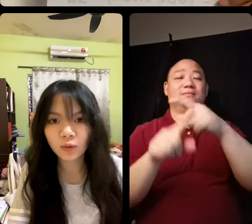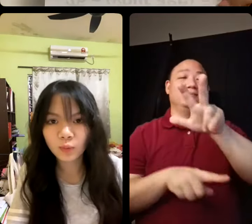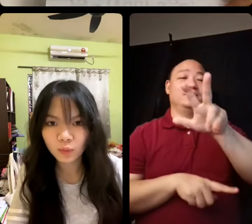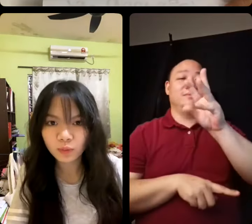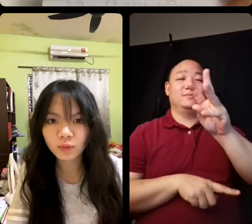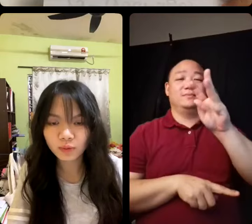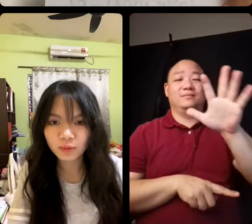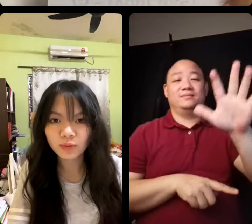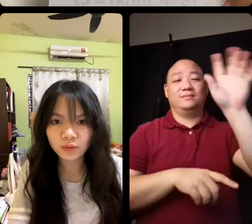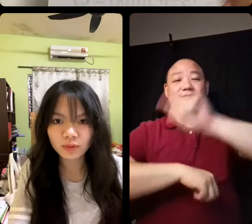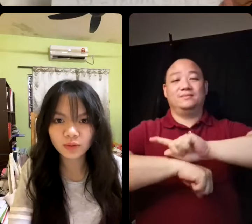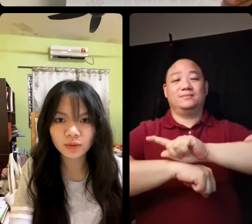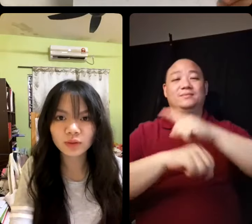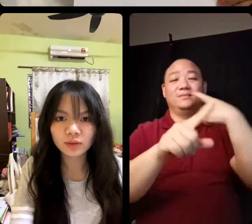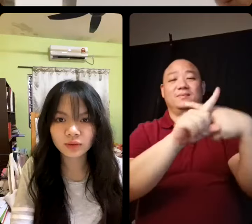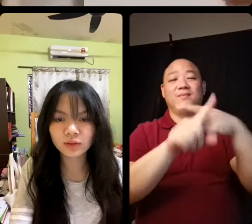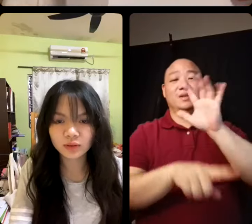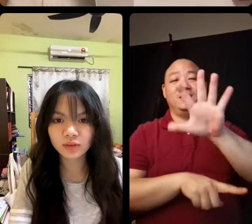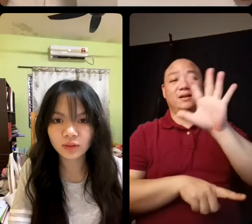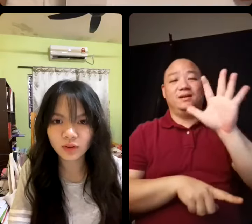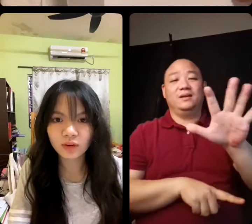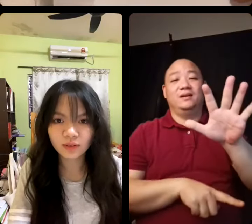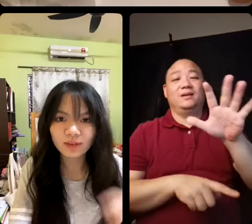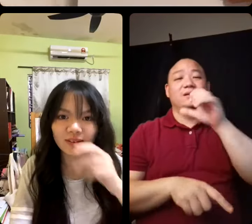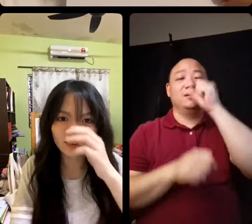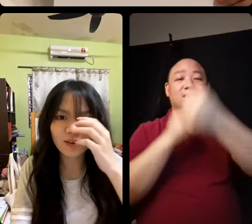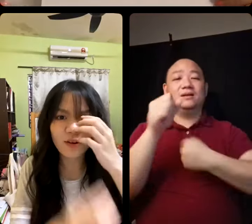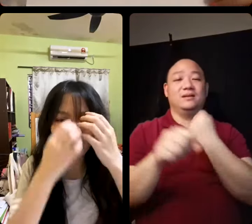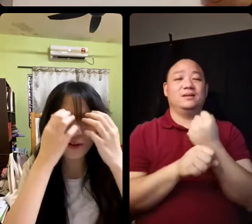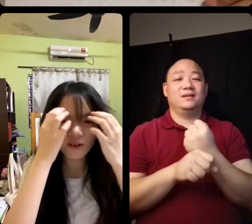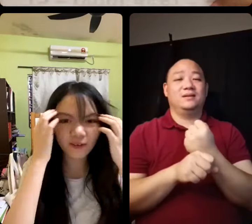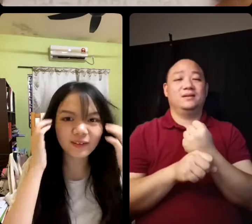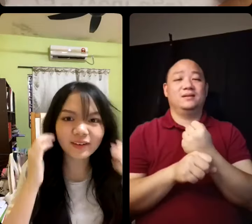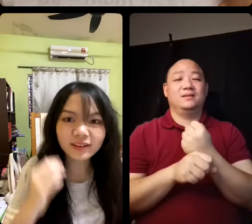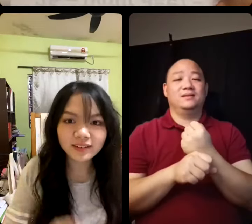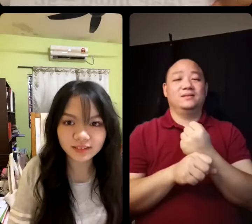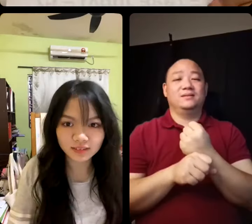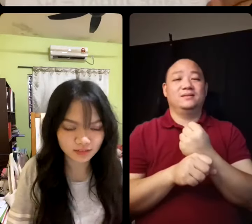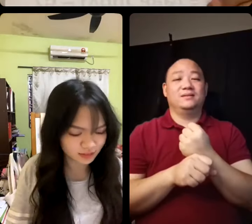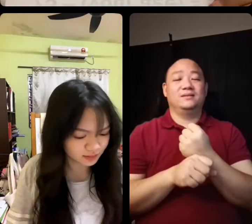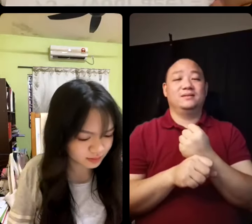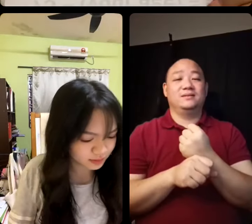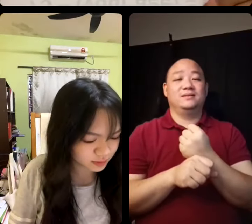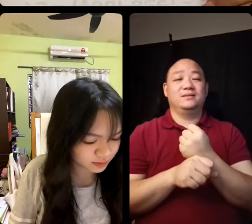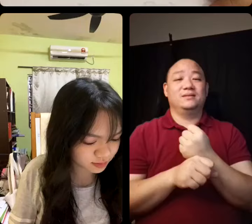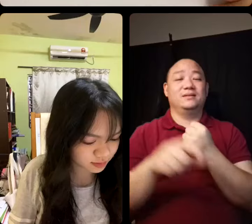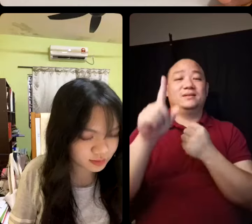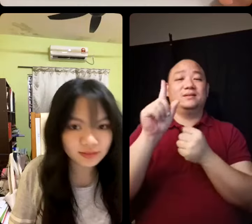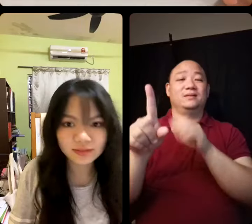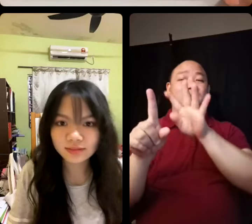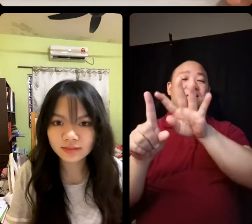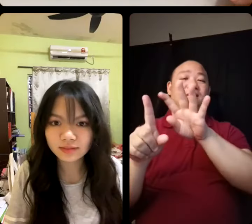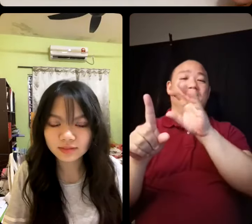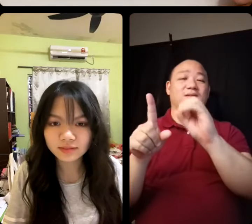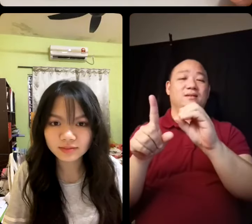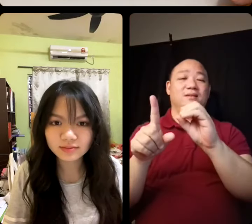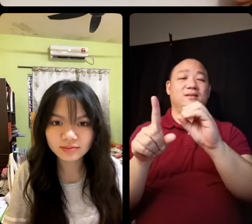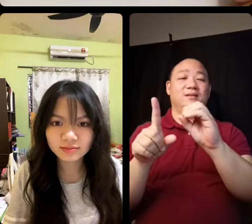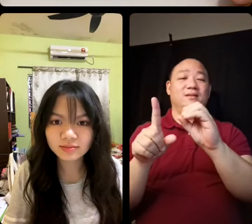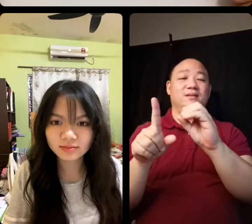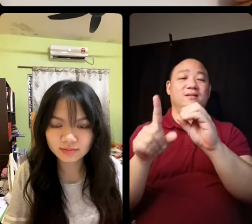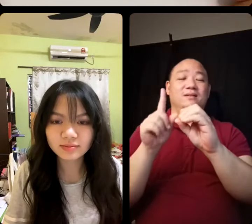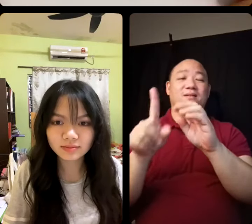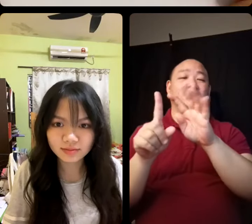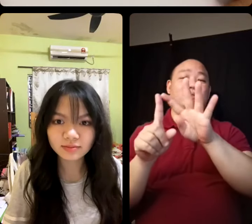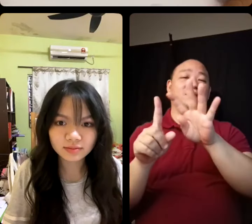times 55 years that you have. 55 years, eh, everyone? 55 years. It's going to equal to this amount of hours here,